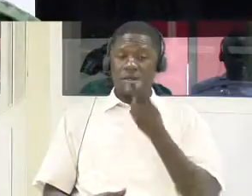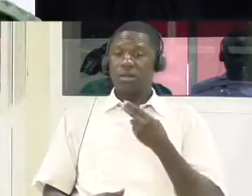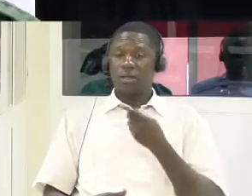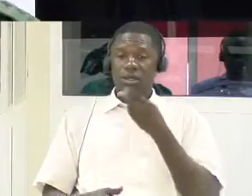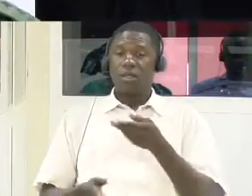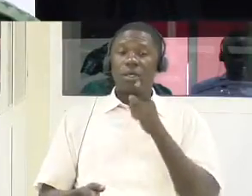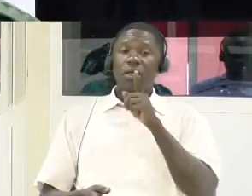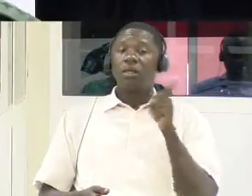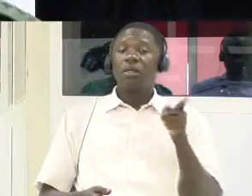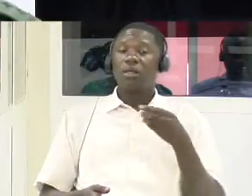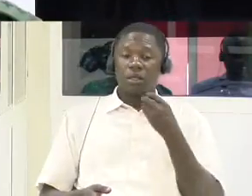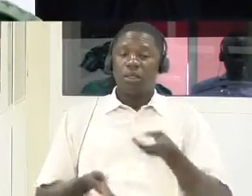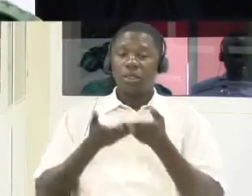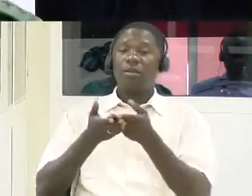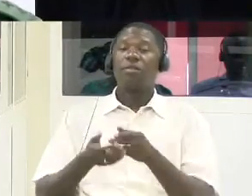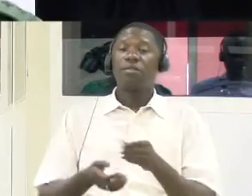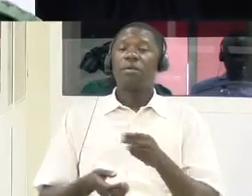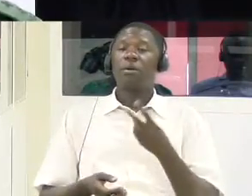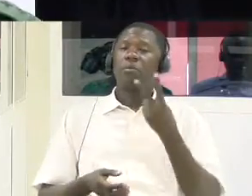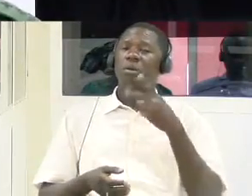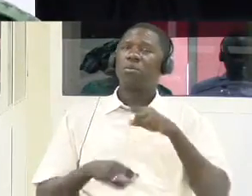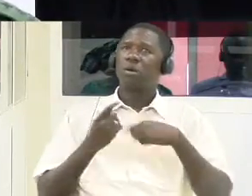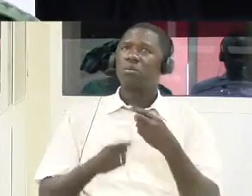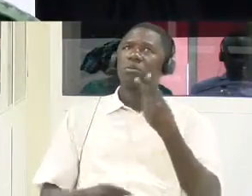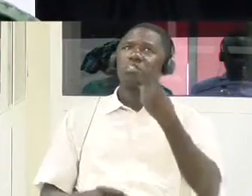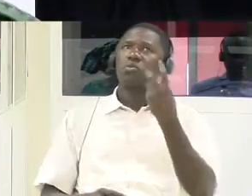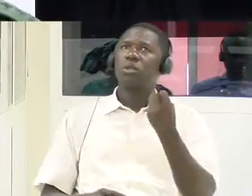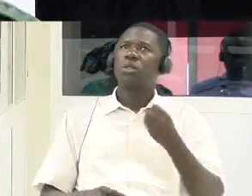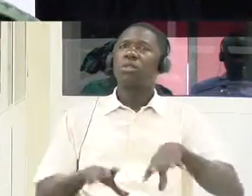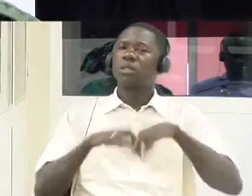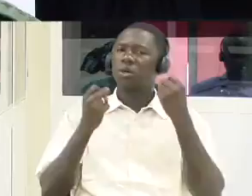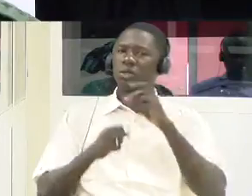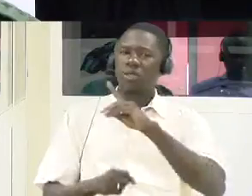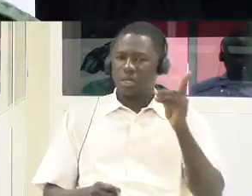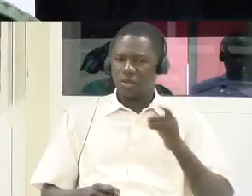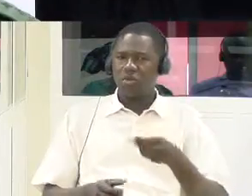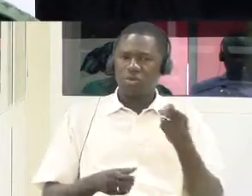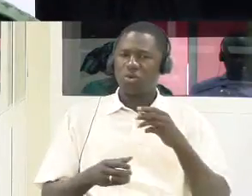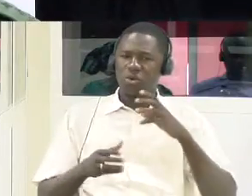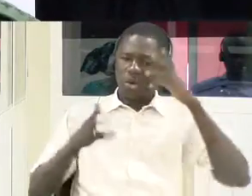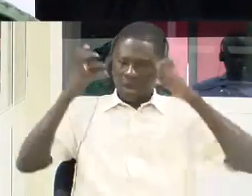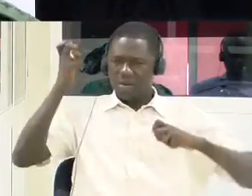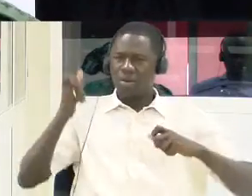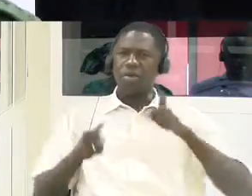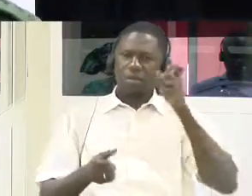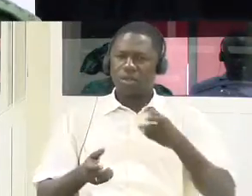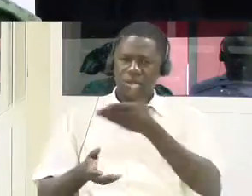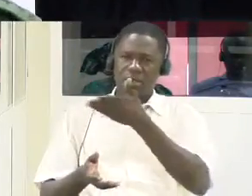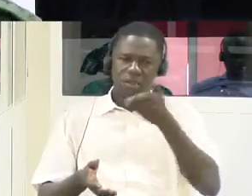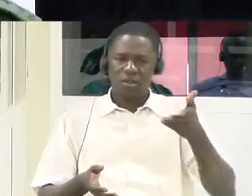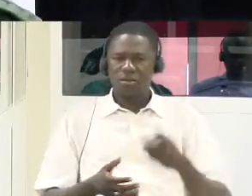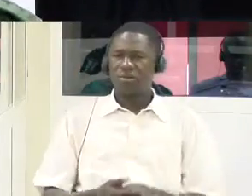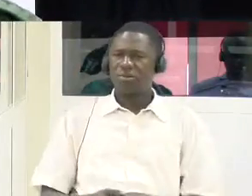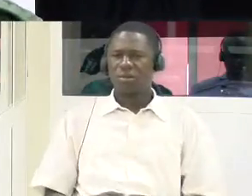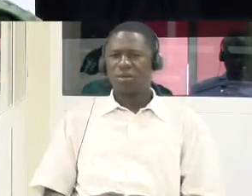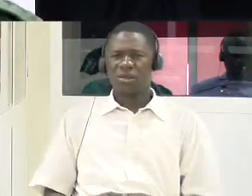There was money in his car. He gave 20,000 to the officers, and he also gave, I think, some money also, whether it's